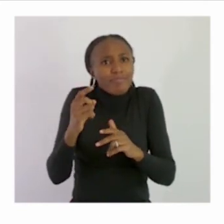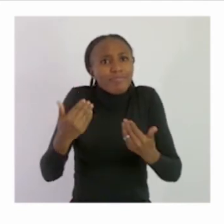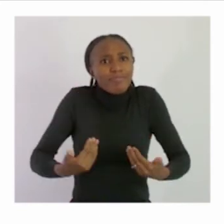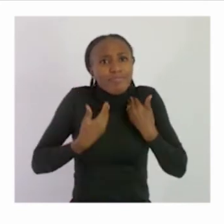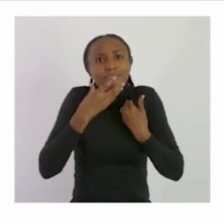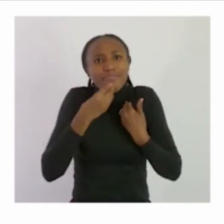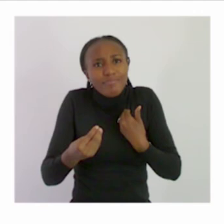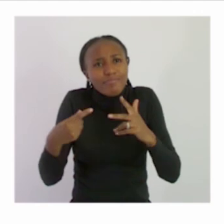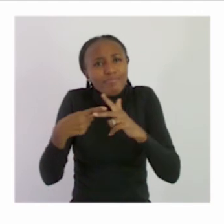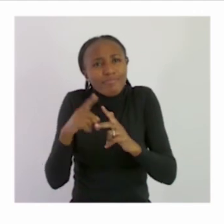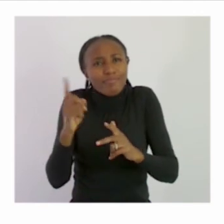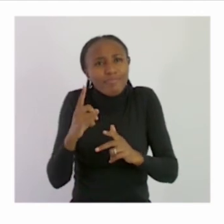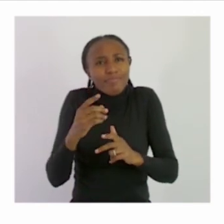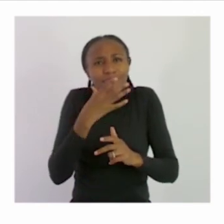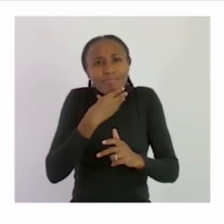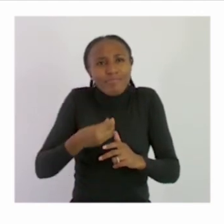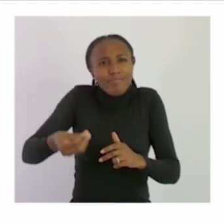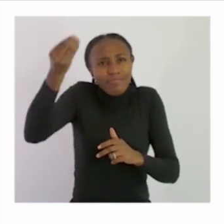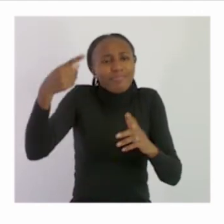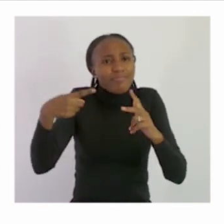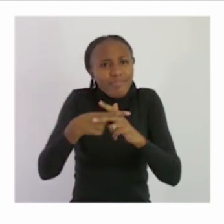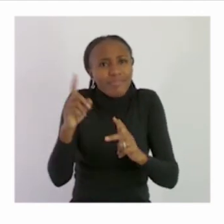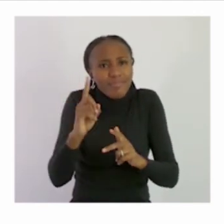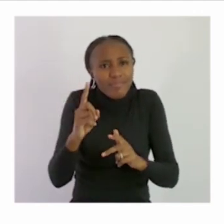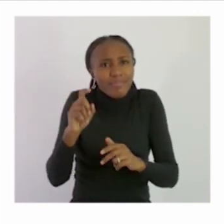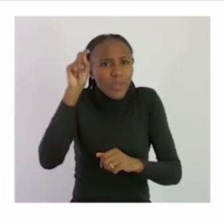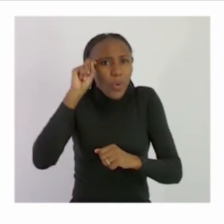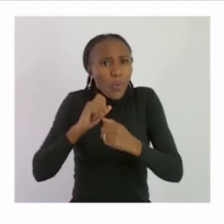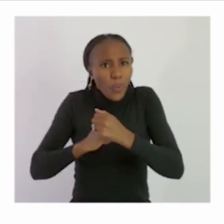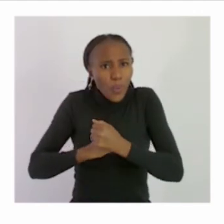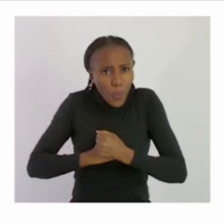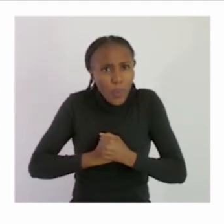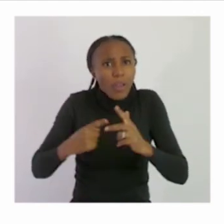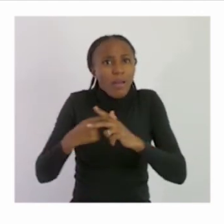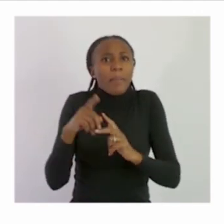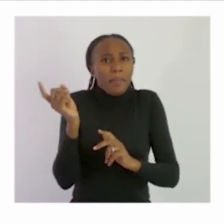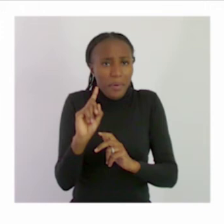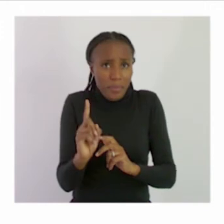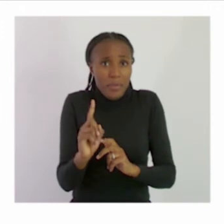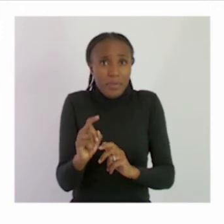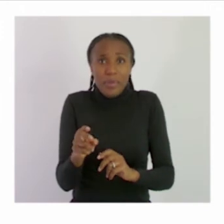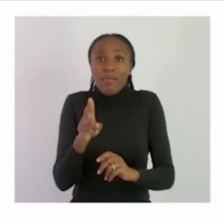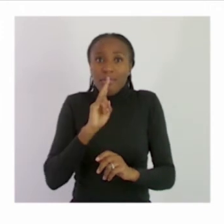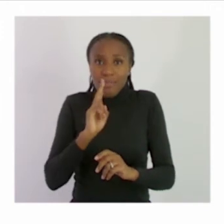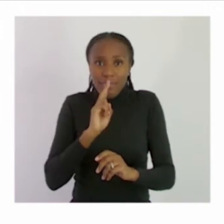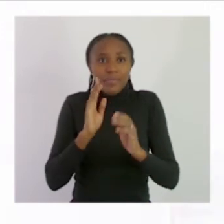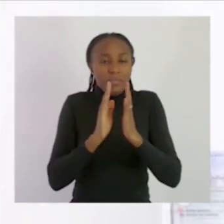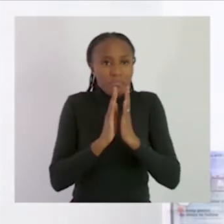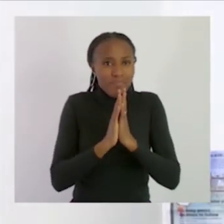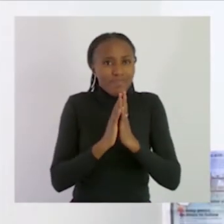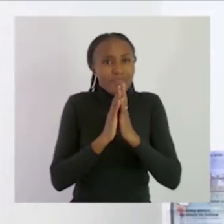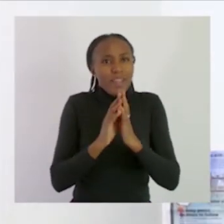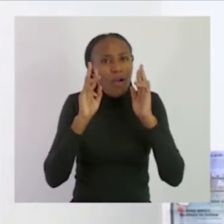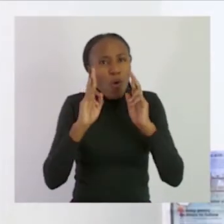continue with the rest by giving all the details regarding each of the stage of development. I hope you have